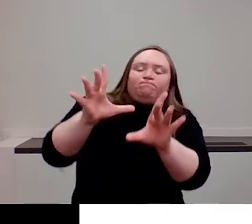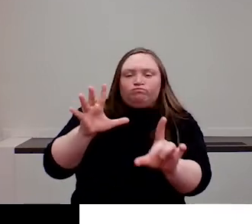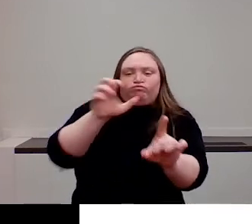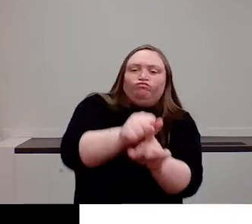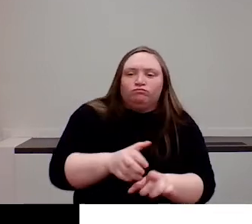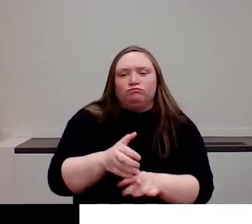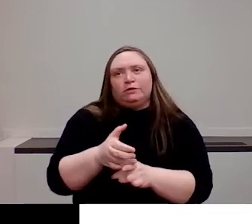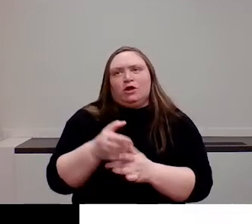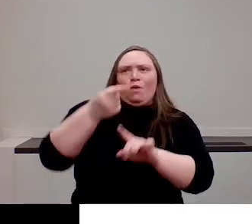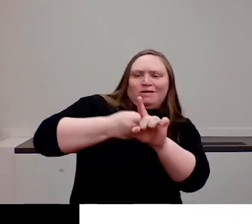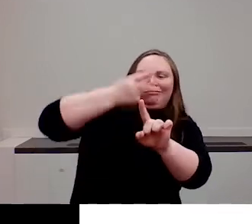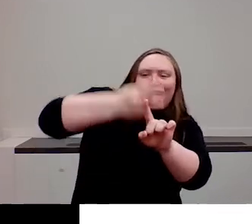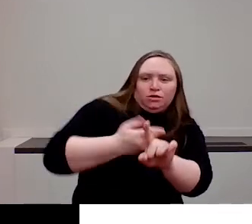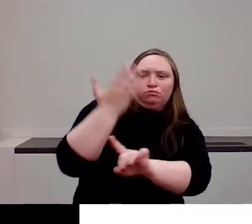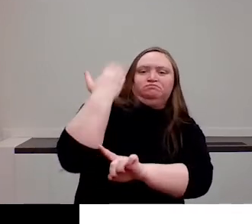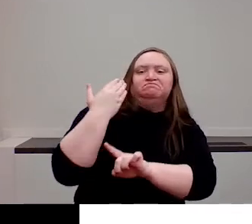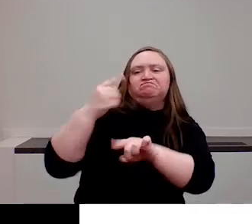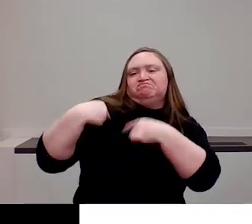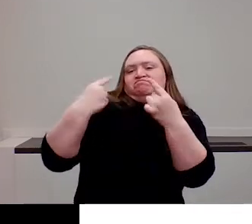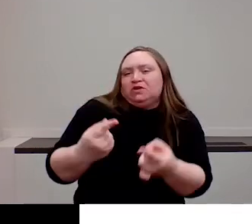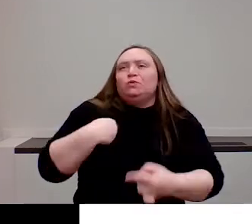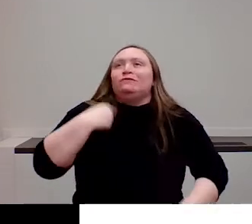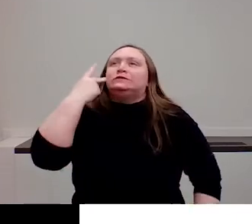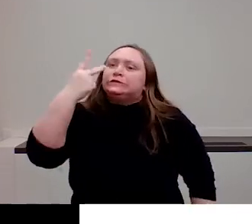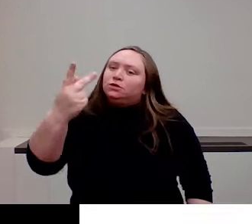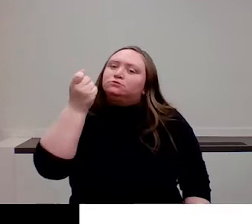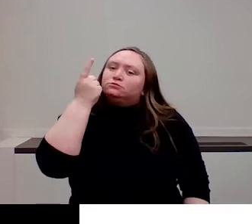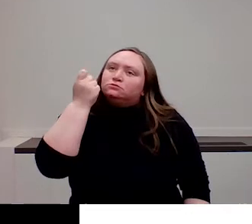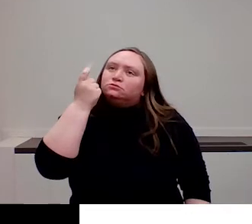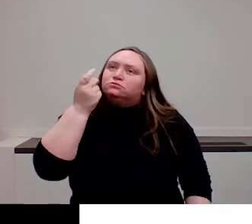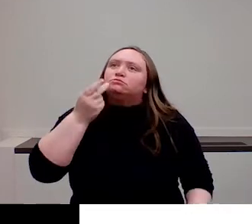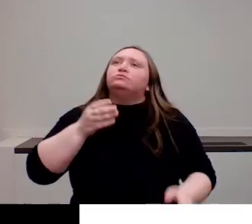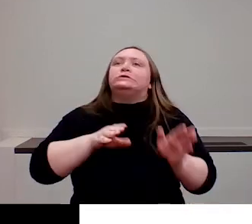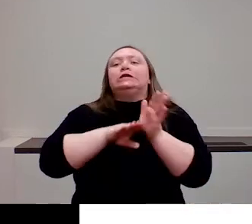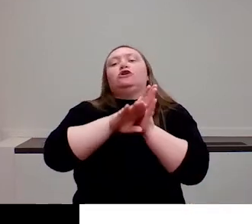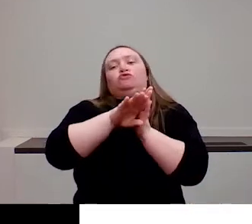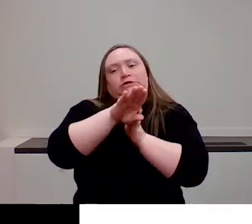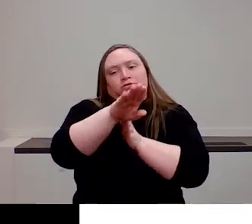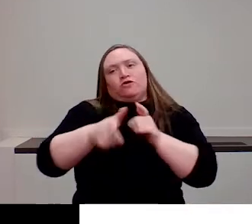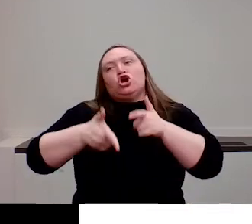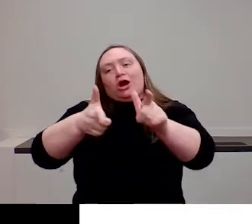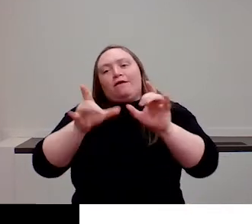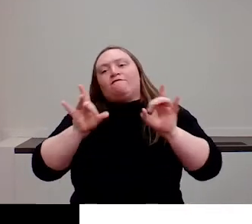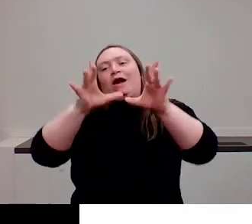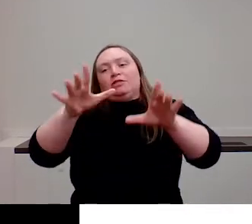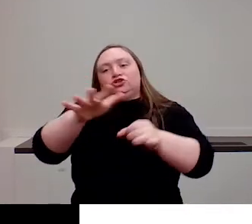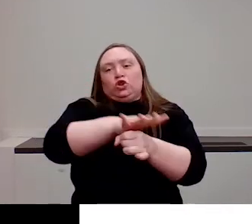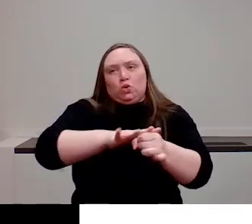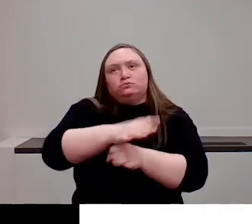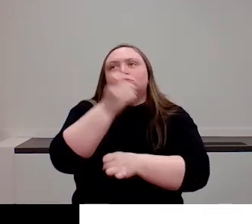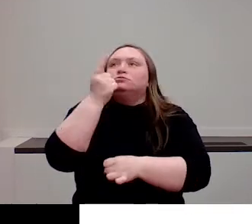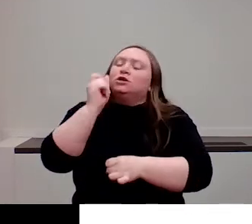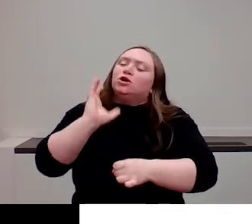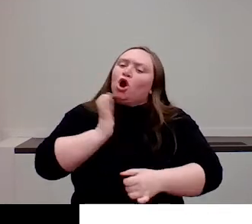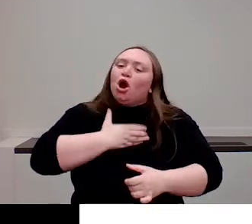two. And with this, we're seeing an increased gun violence locally, and our kids are dealing with a lot